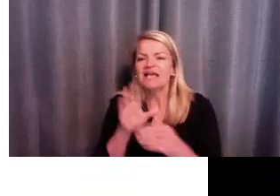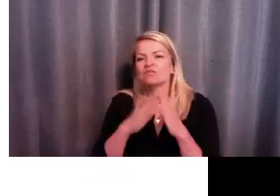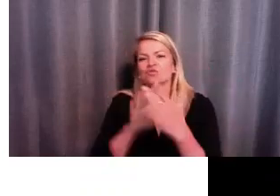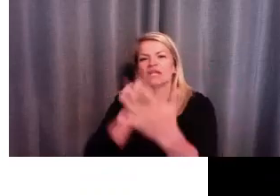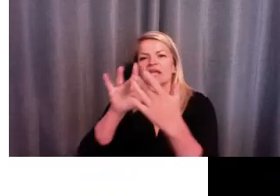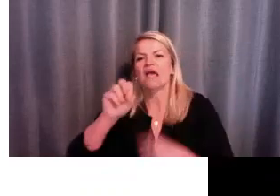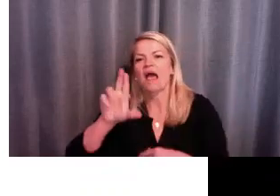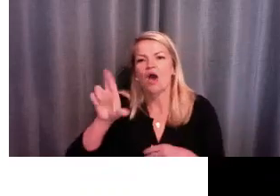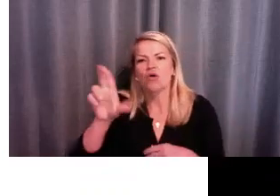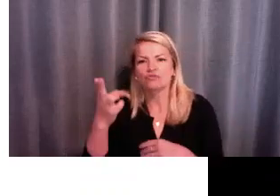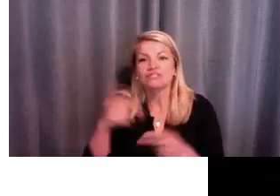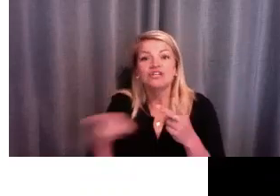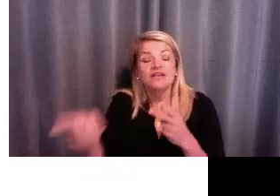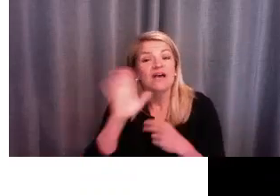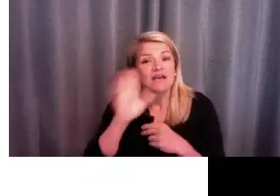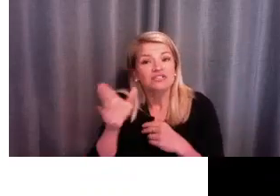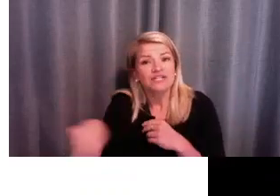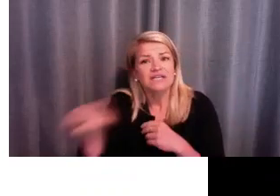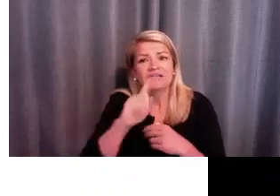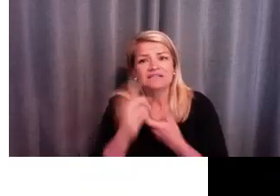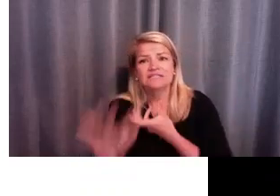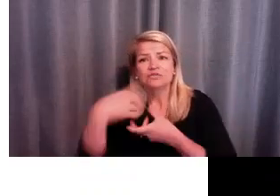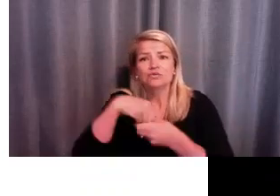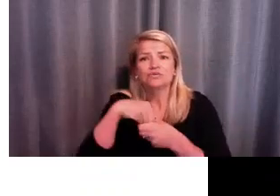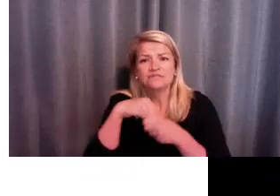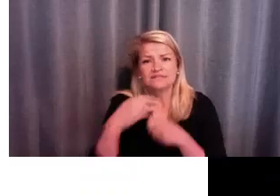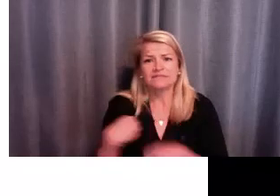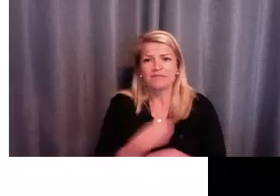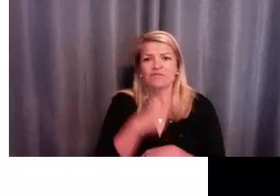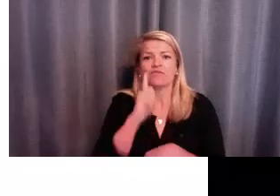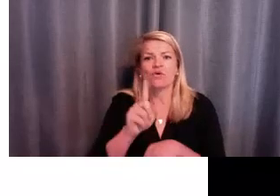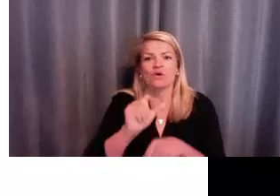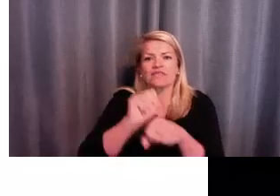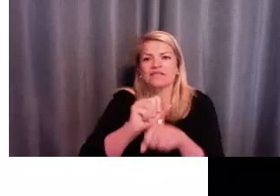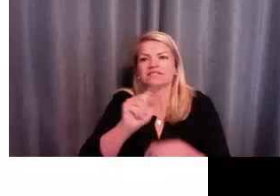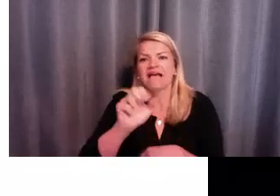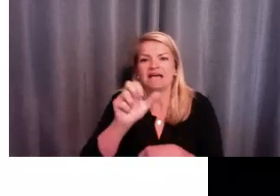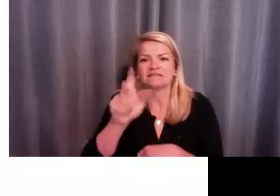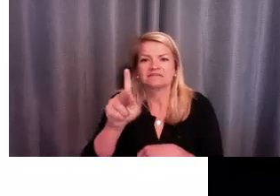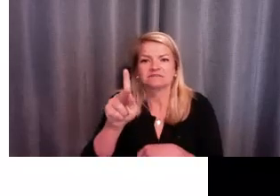is also a member of the Inclusive Education Task Team. Over to you, Veronica.